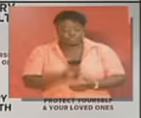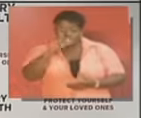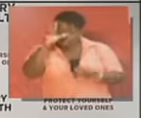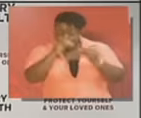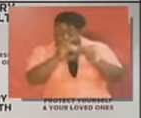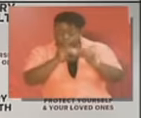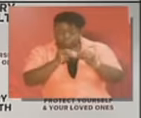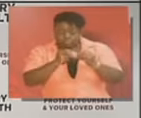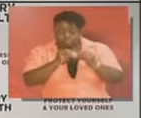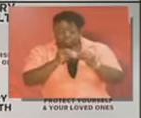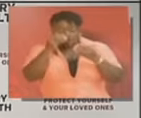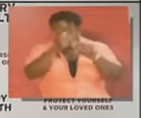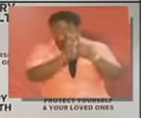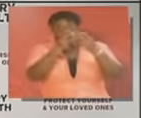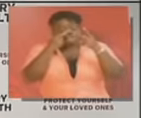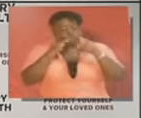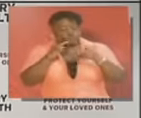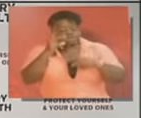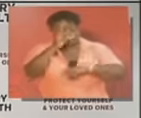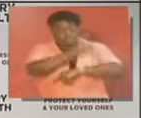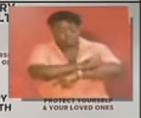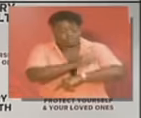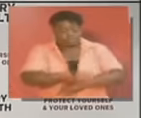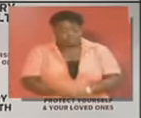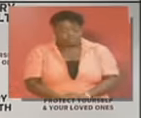from Newsday newspaper.